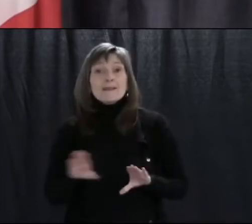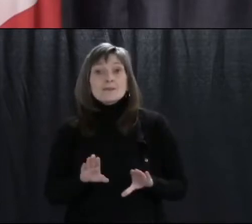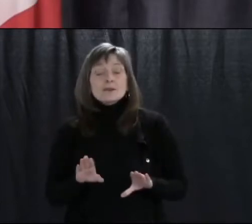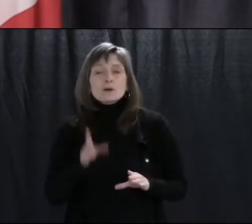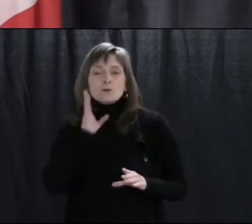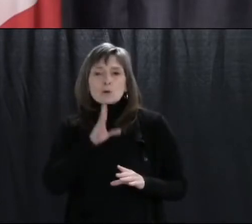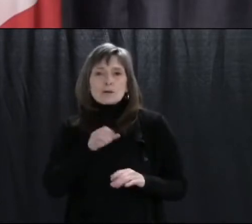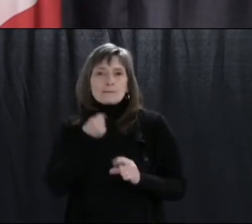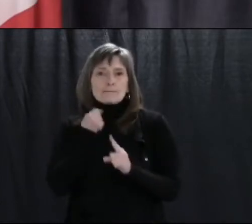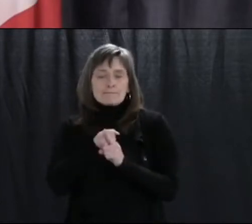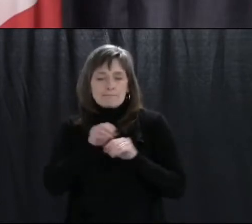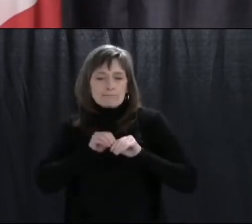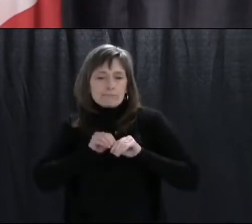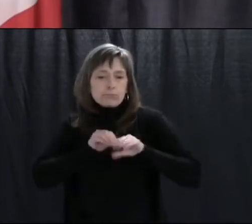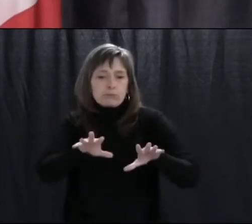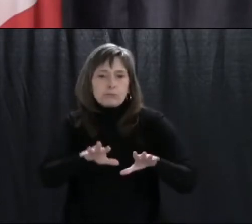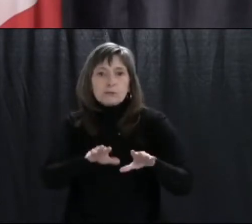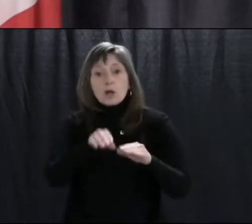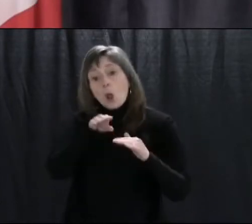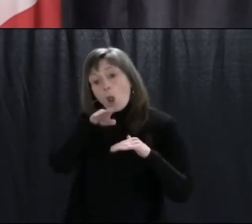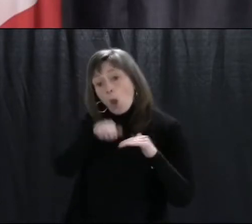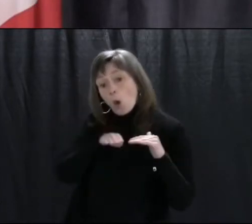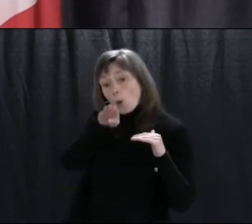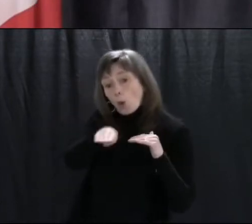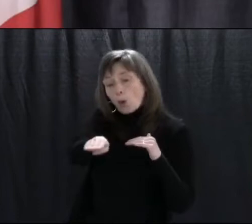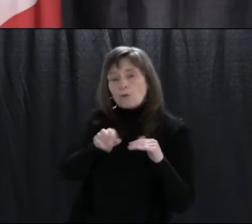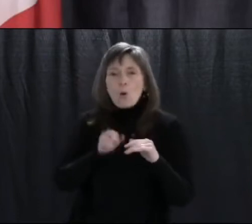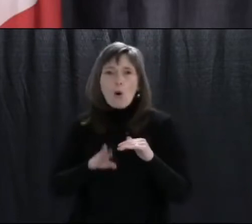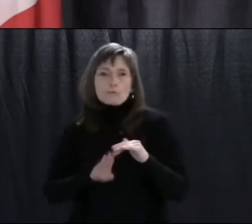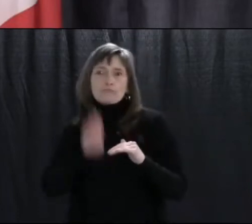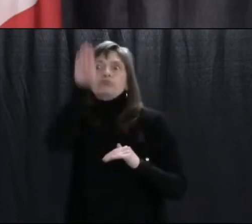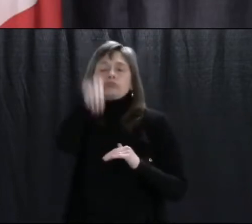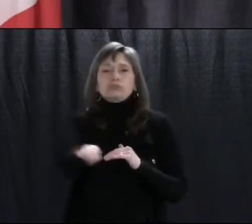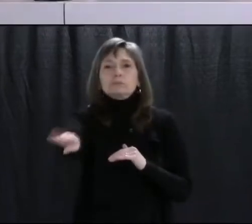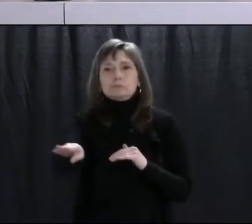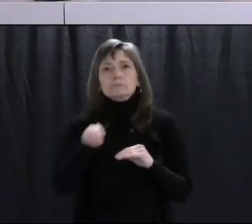determine the impact this virus will have on us. Thank you.